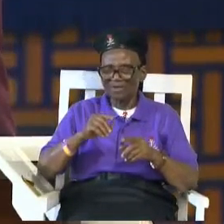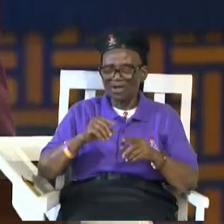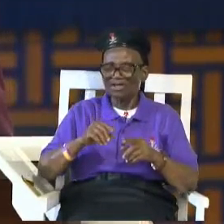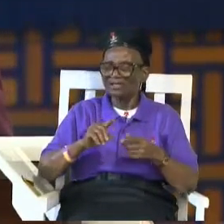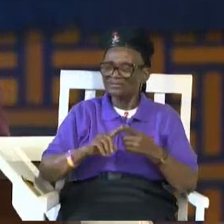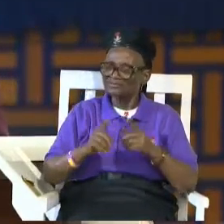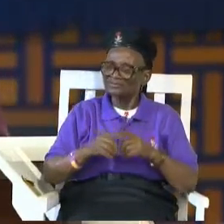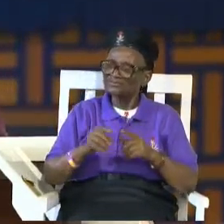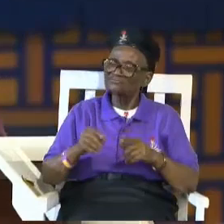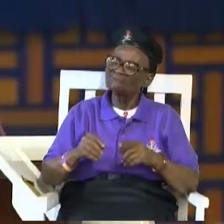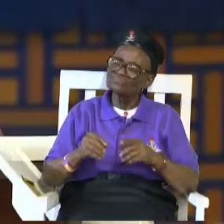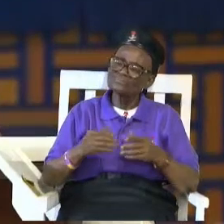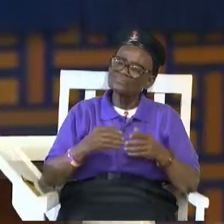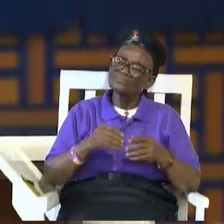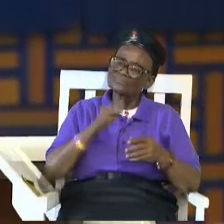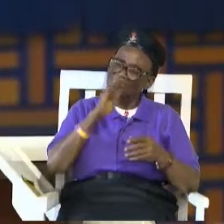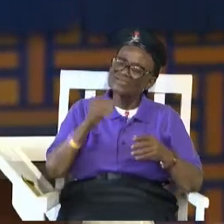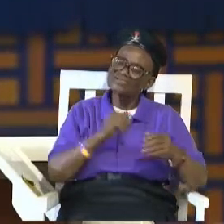I thought you know the story.